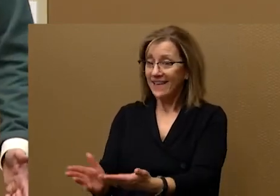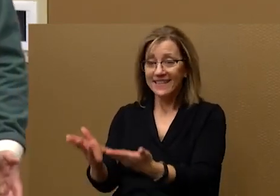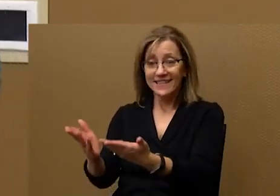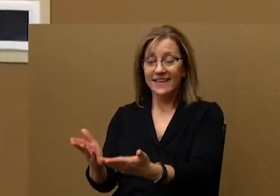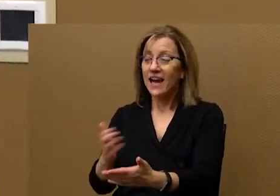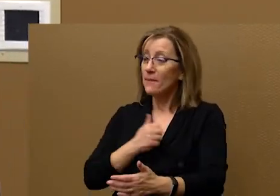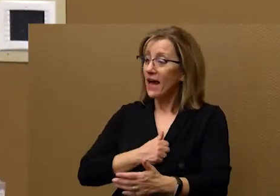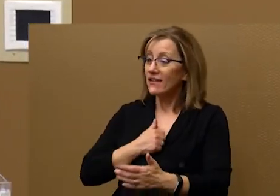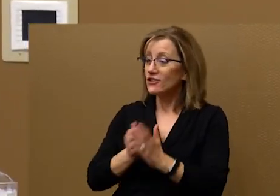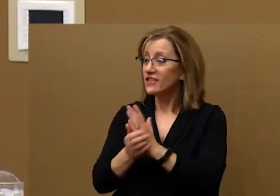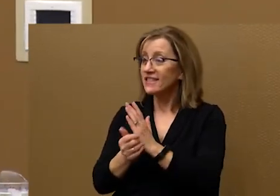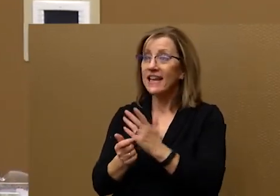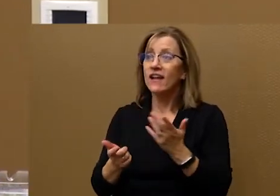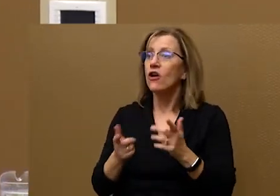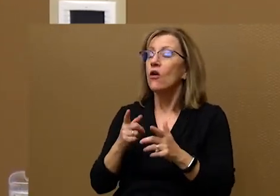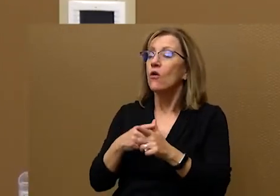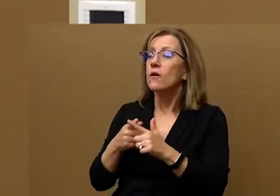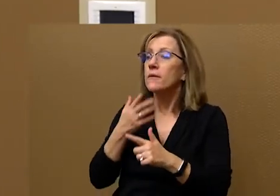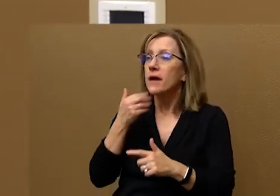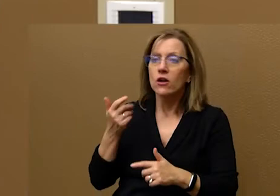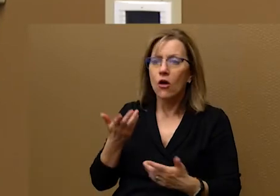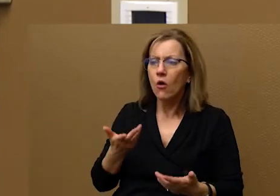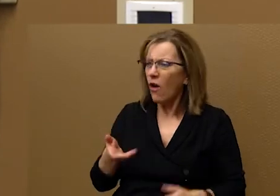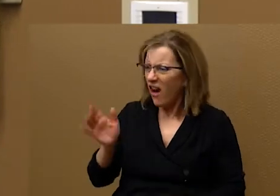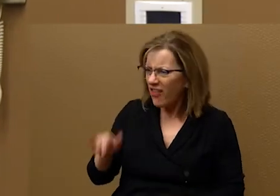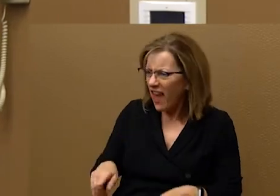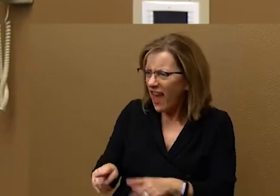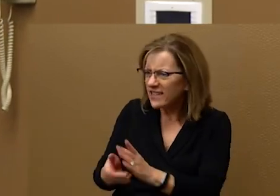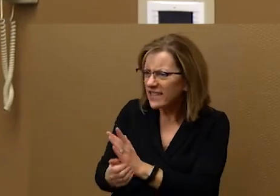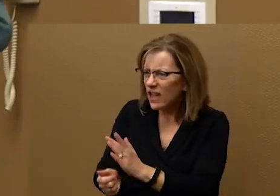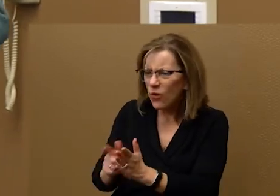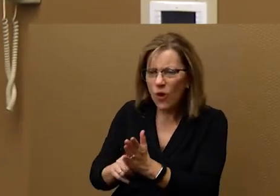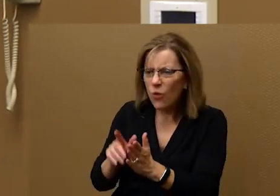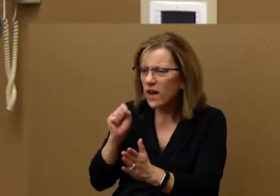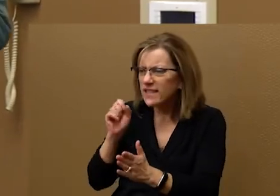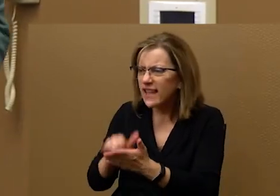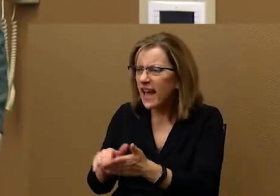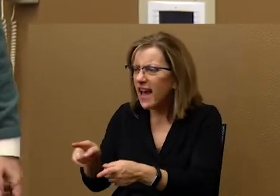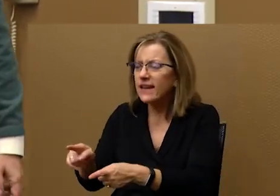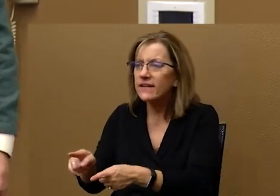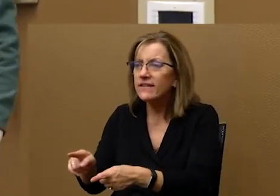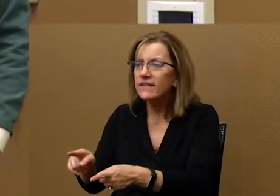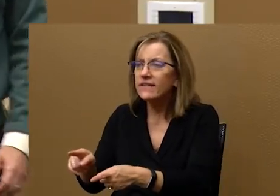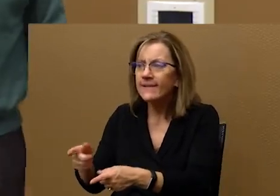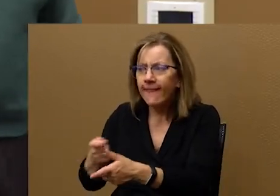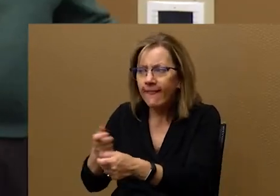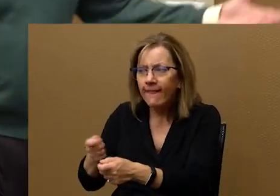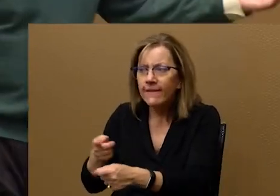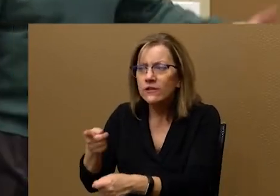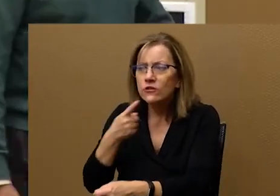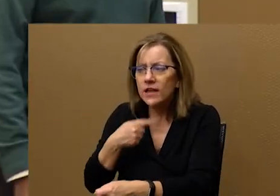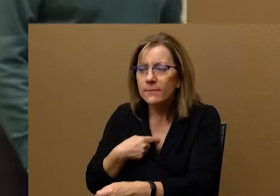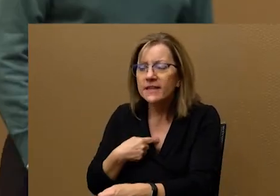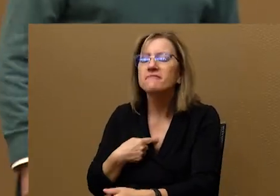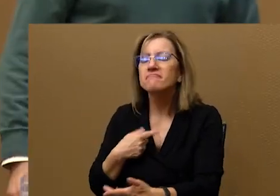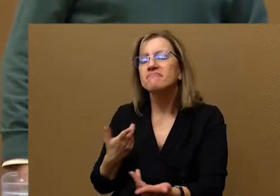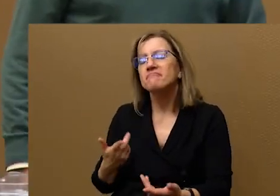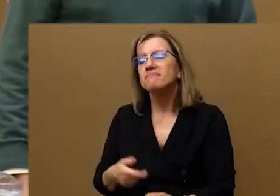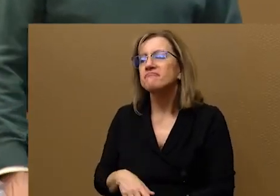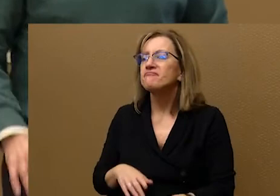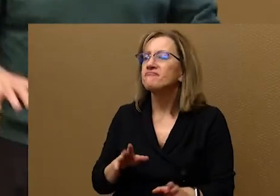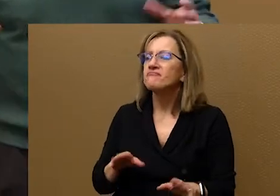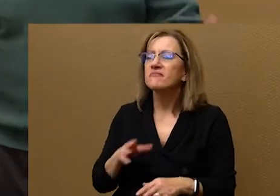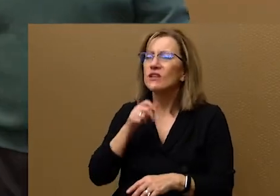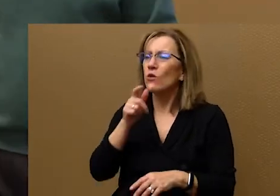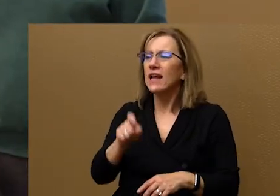Or even better, that skill, what was that? If you have the time to pull it out of them to get them to tell you. Informally, you don't have to